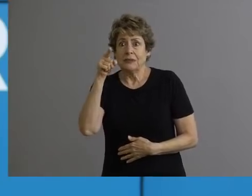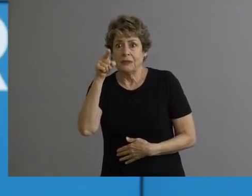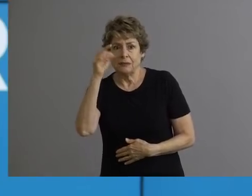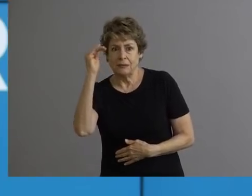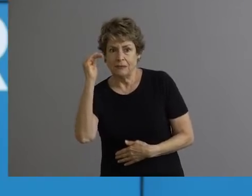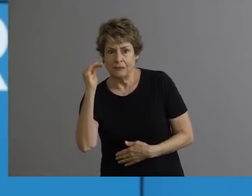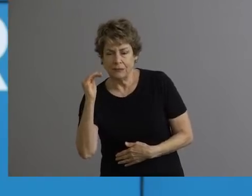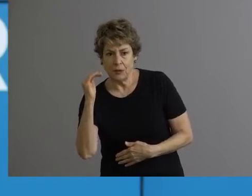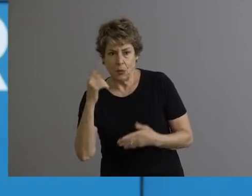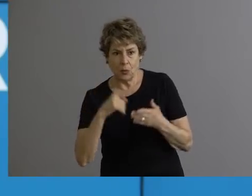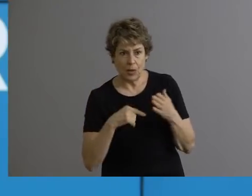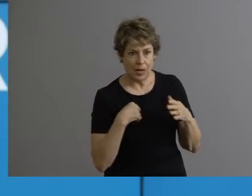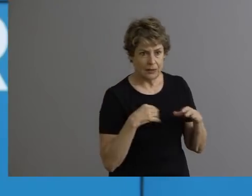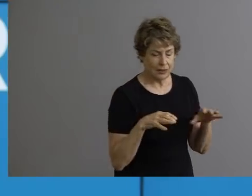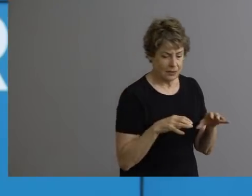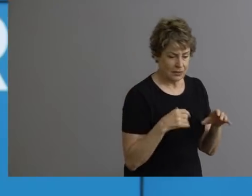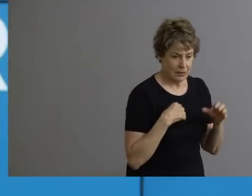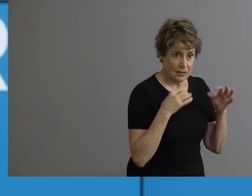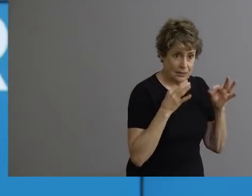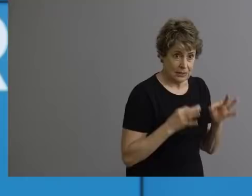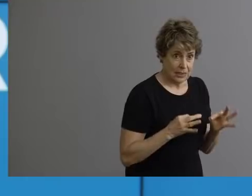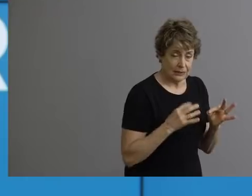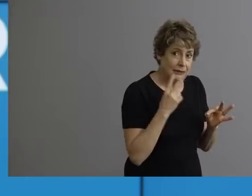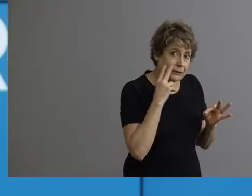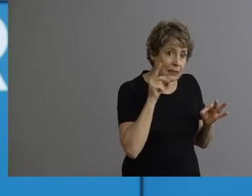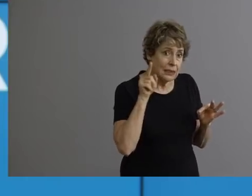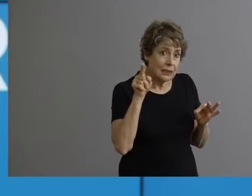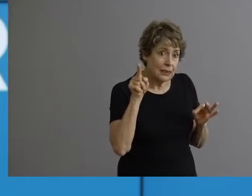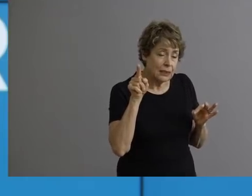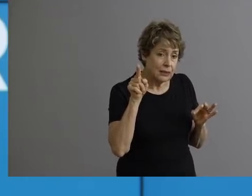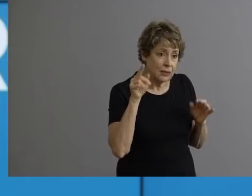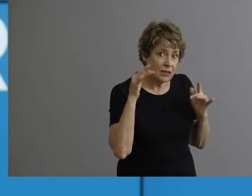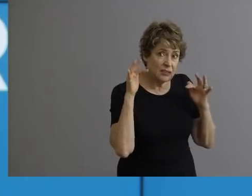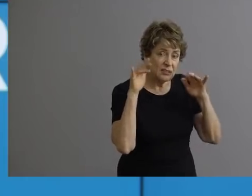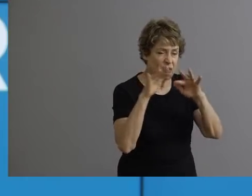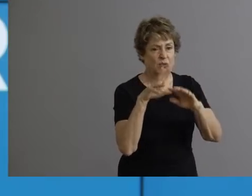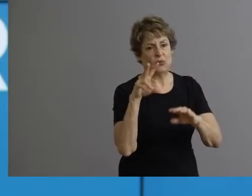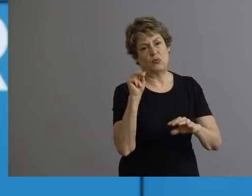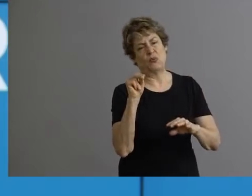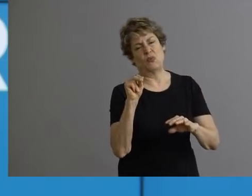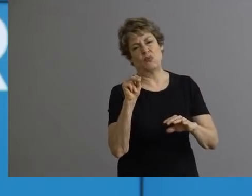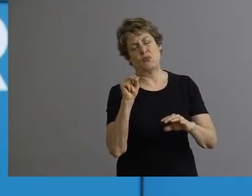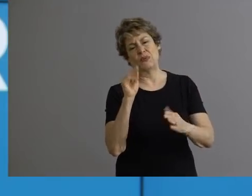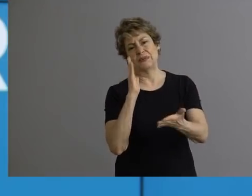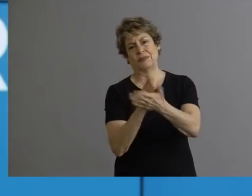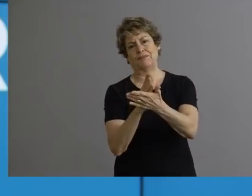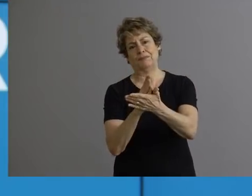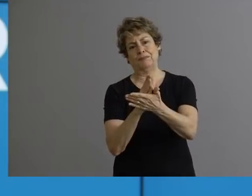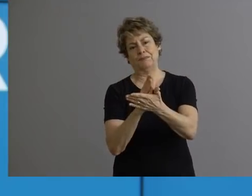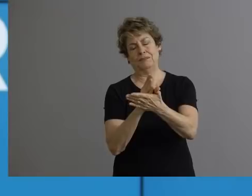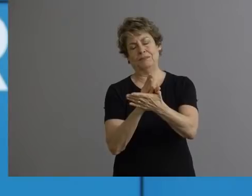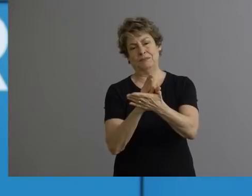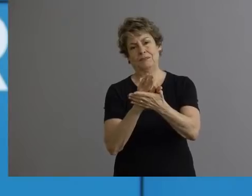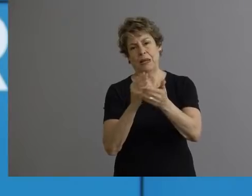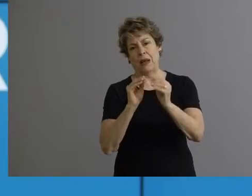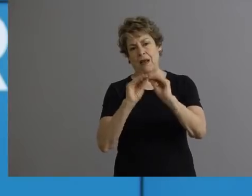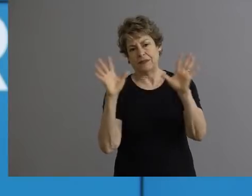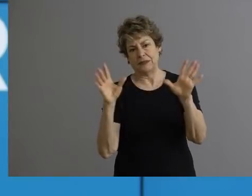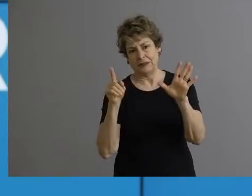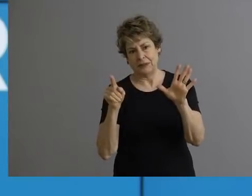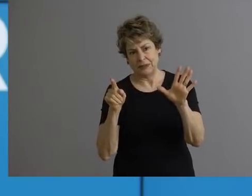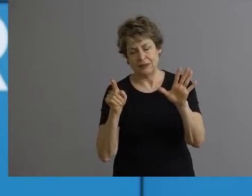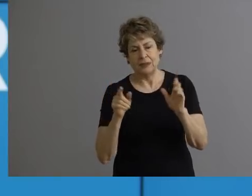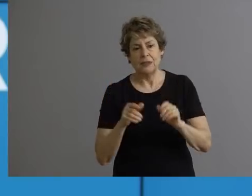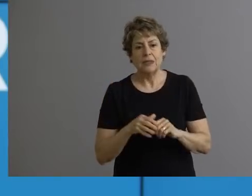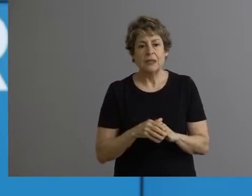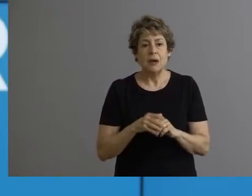up large gatherings and to put people in a position where they're around fewer people. We're going to continue